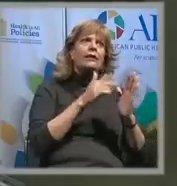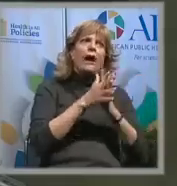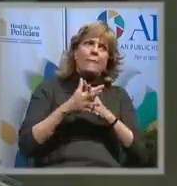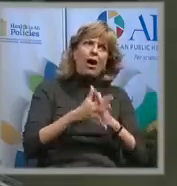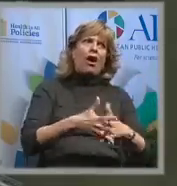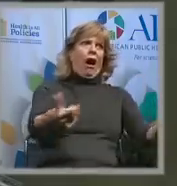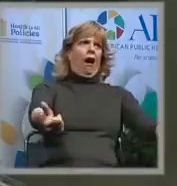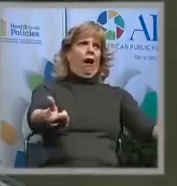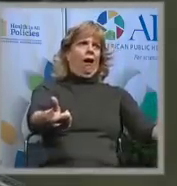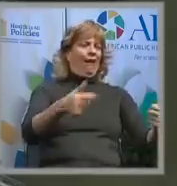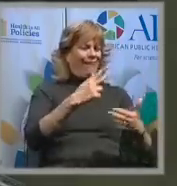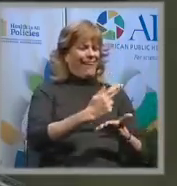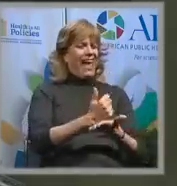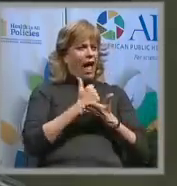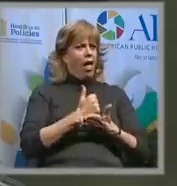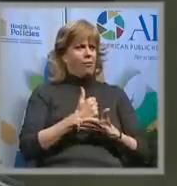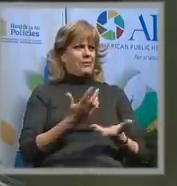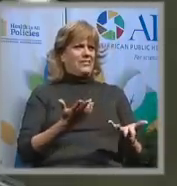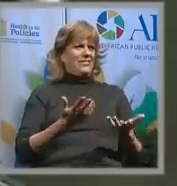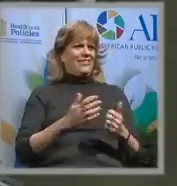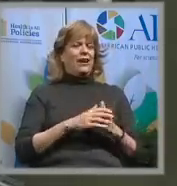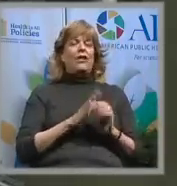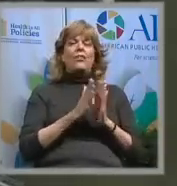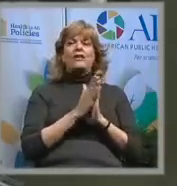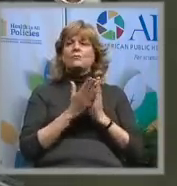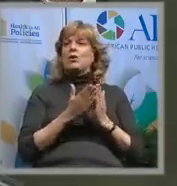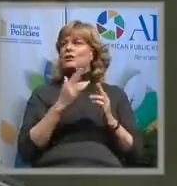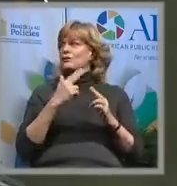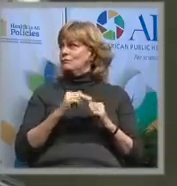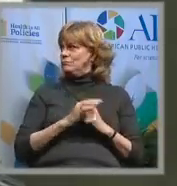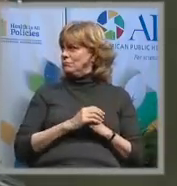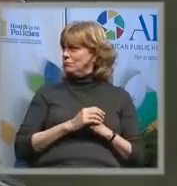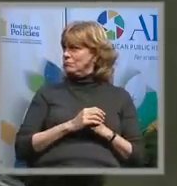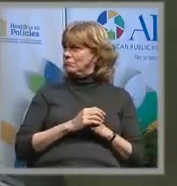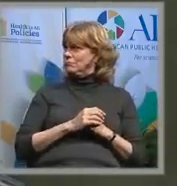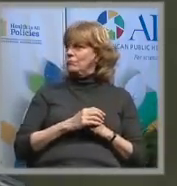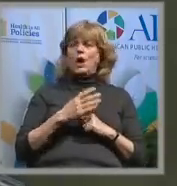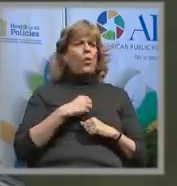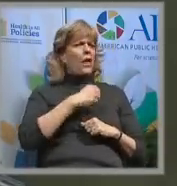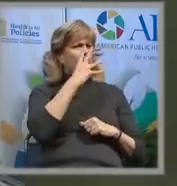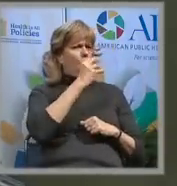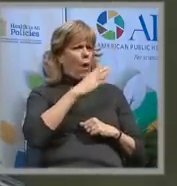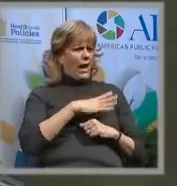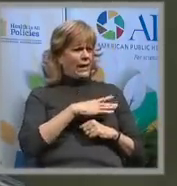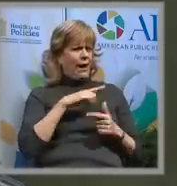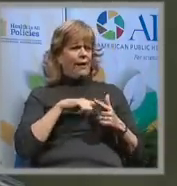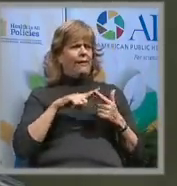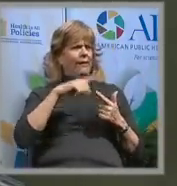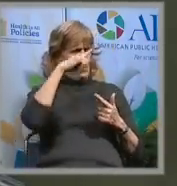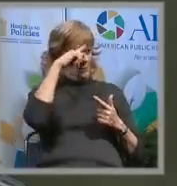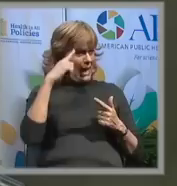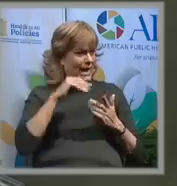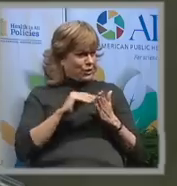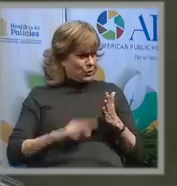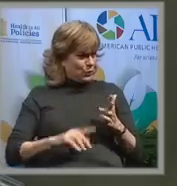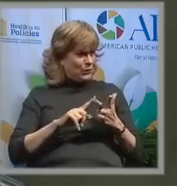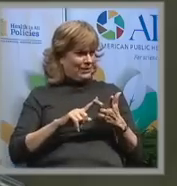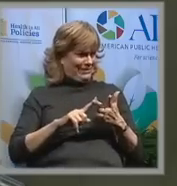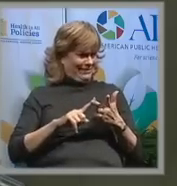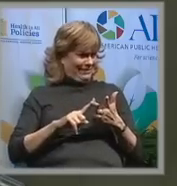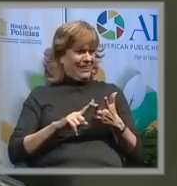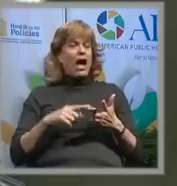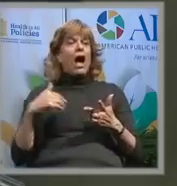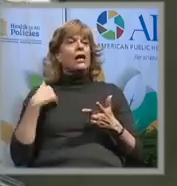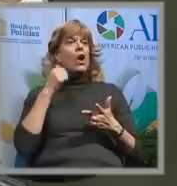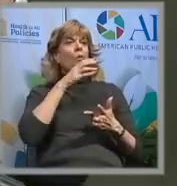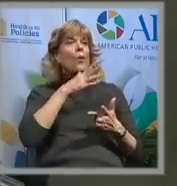But on the cover of this book is the AIDS virus. We've got a white guy, a black student, and a young woman who's an immigrant